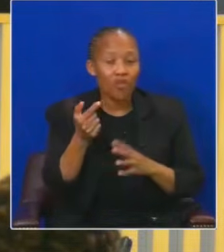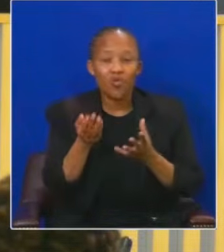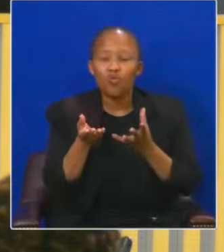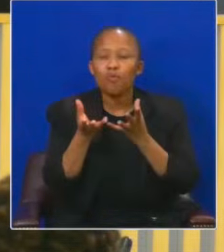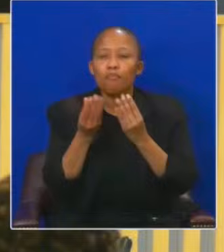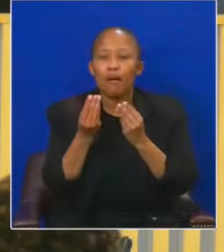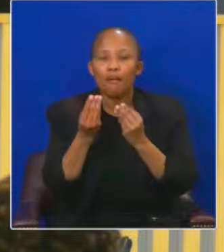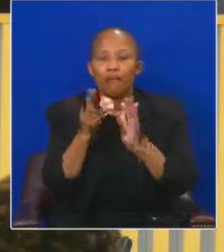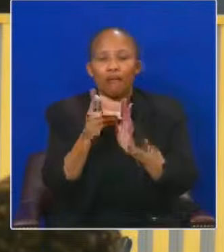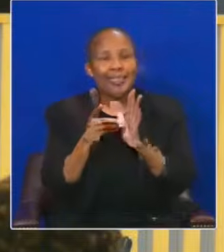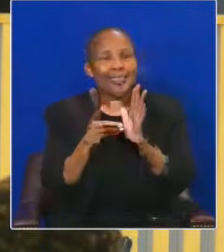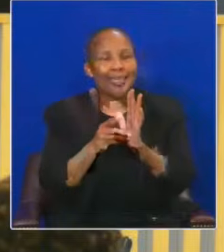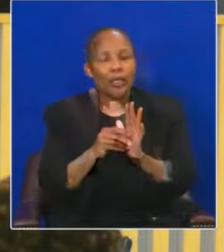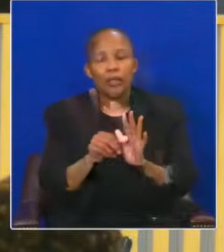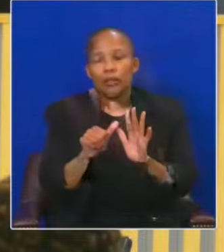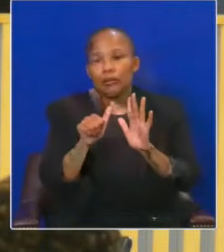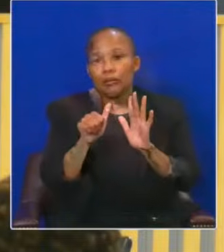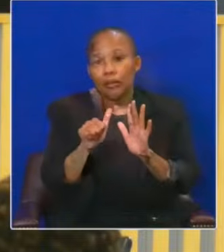Mr. Matala,